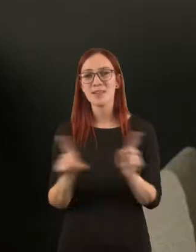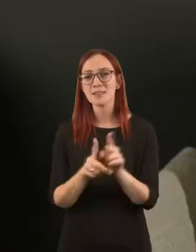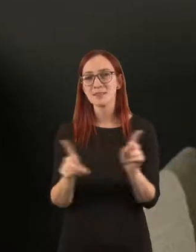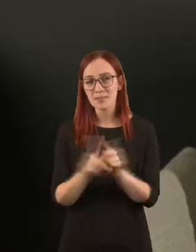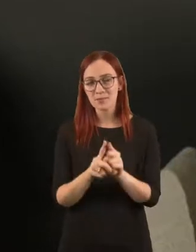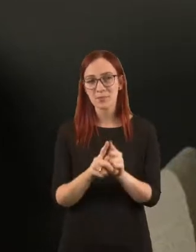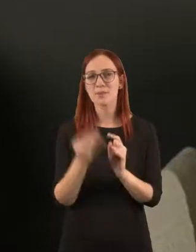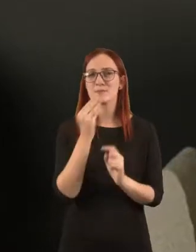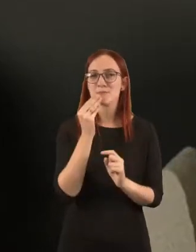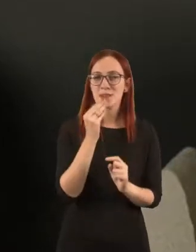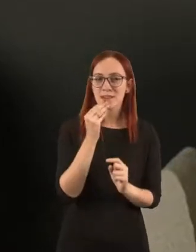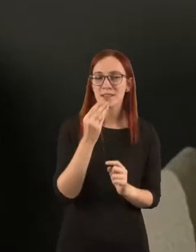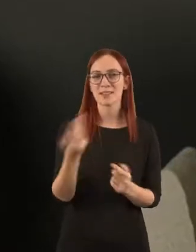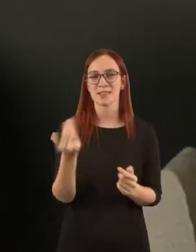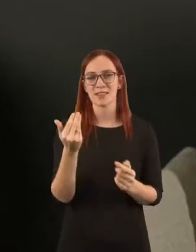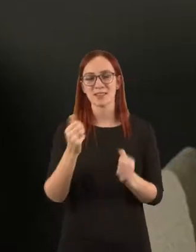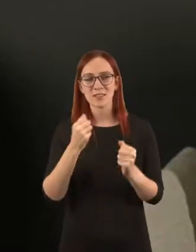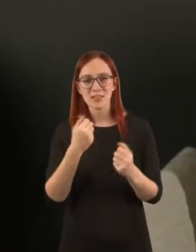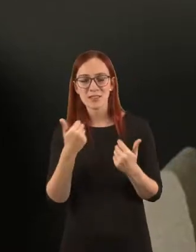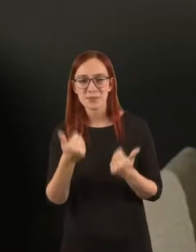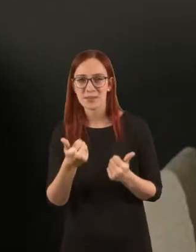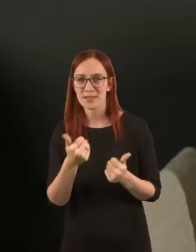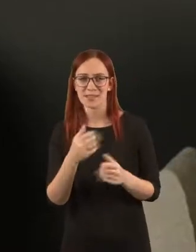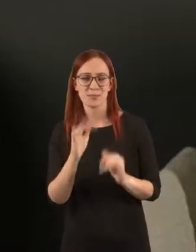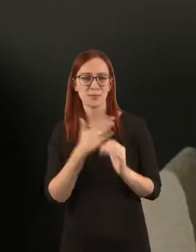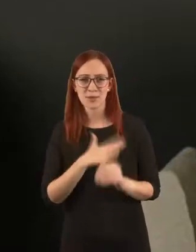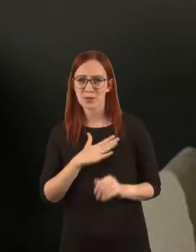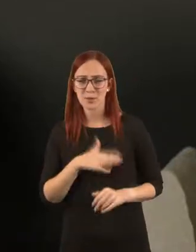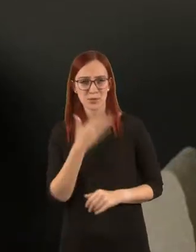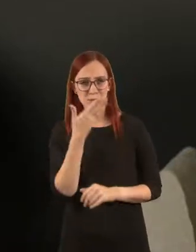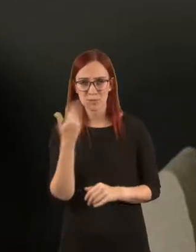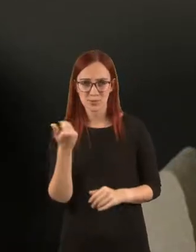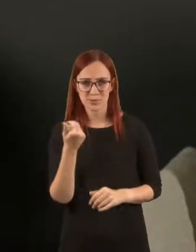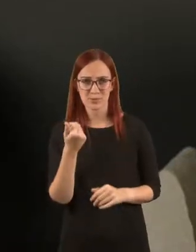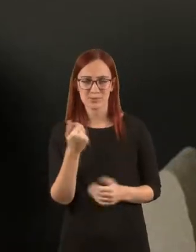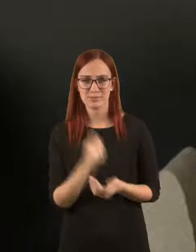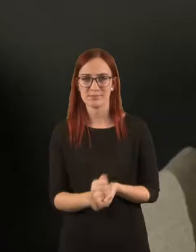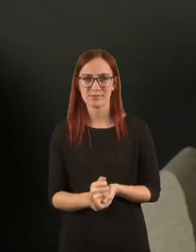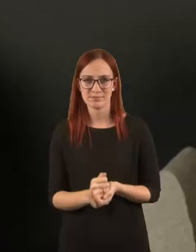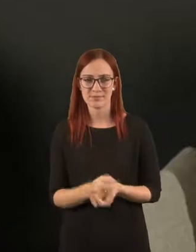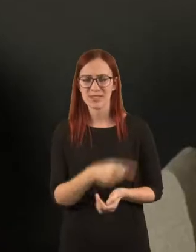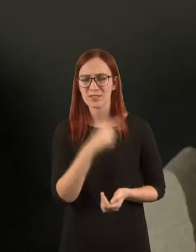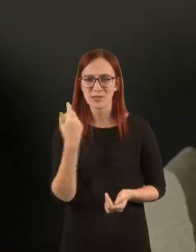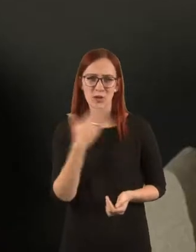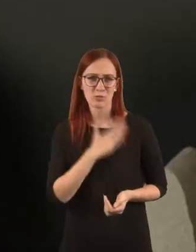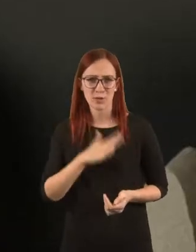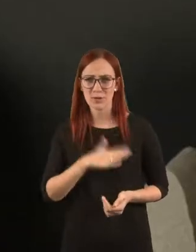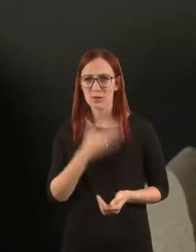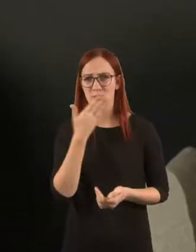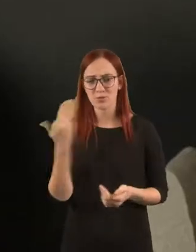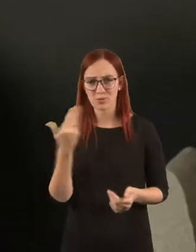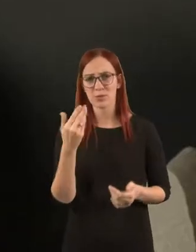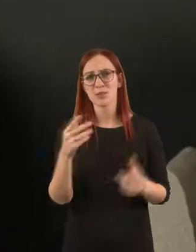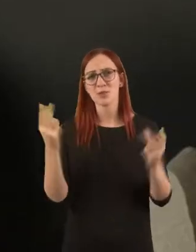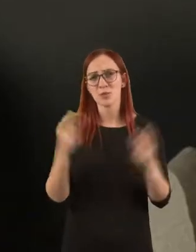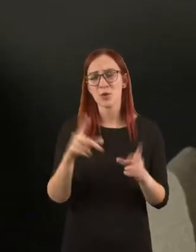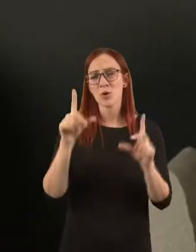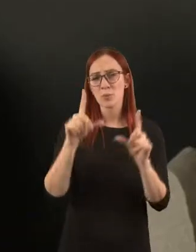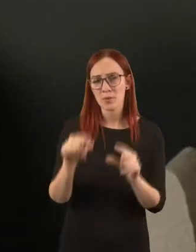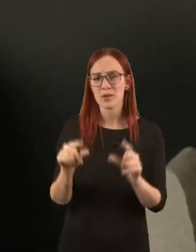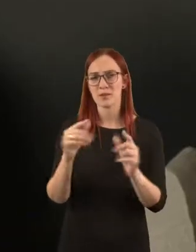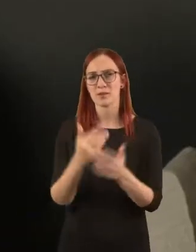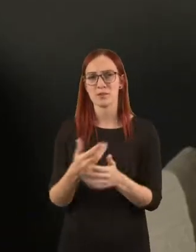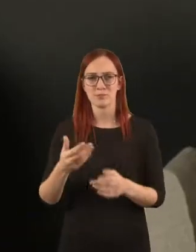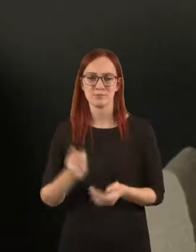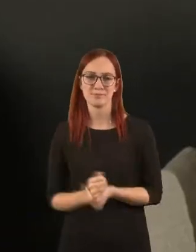green living more comfortable. Because at the moment, even if you are pro-green, it is very